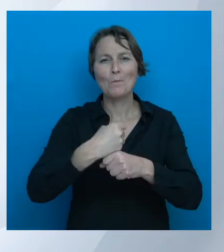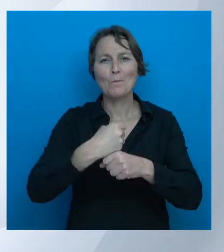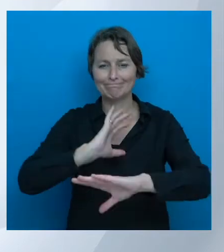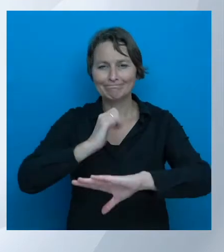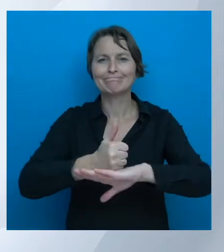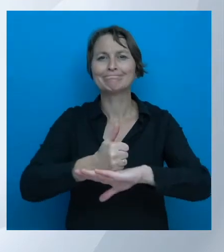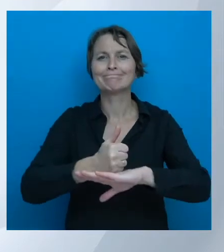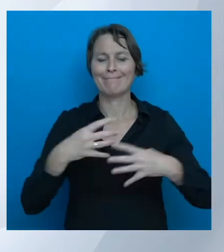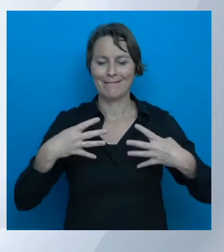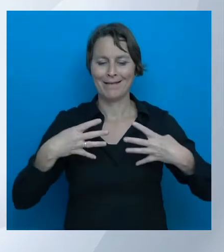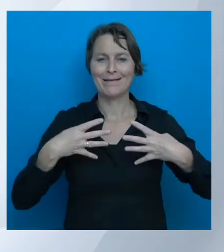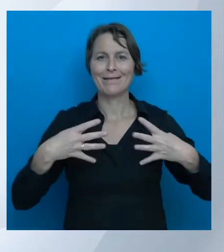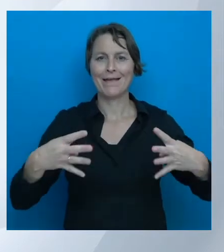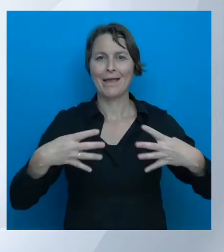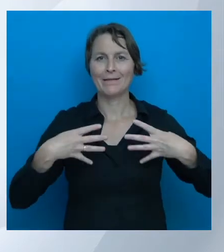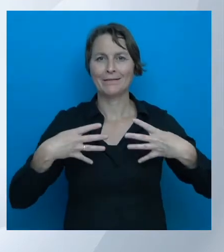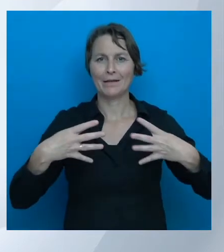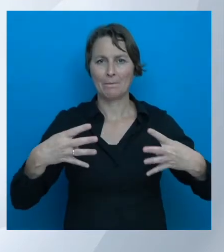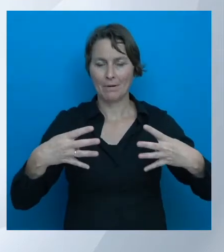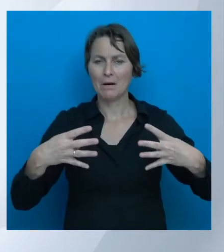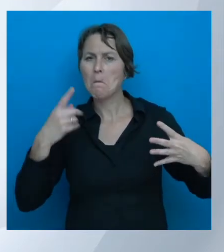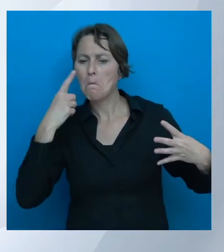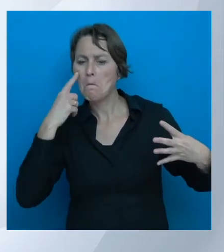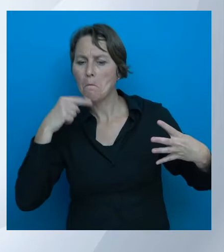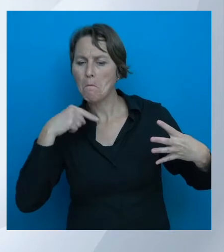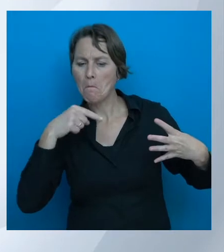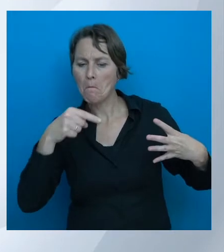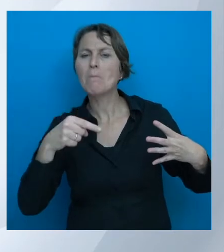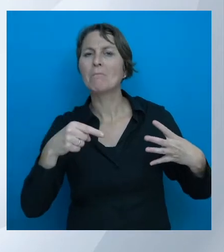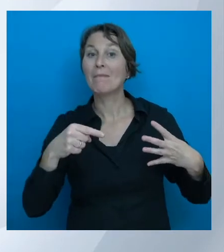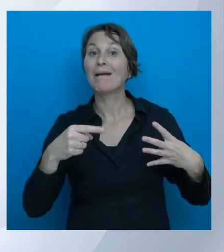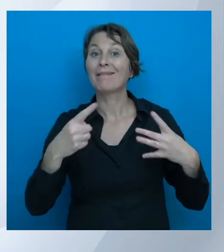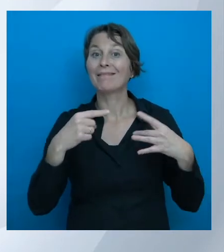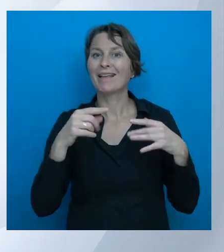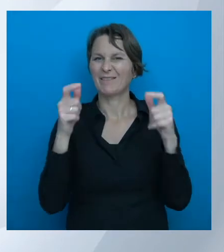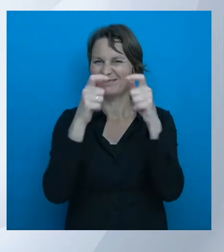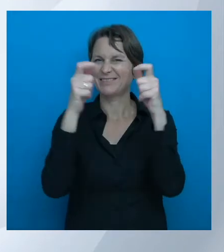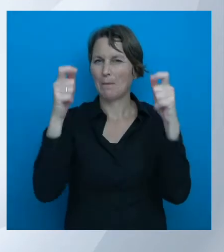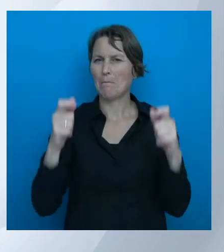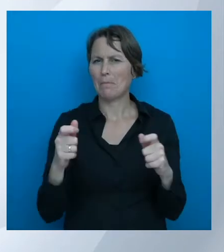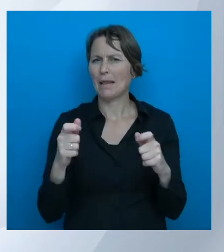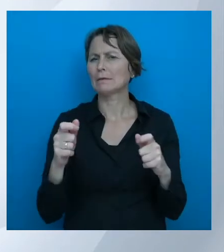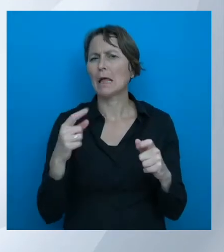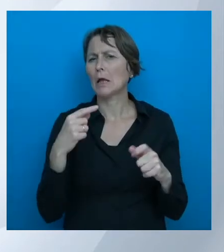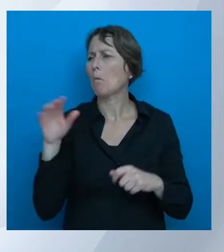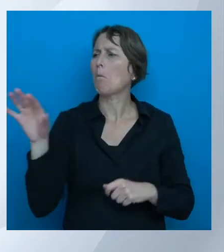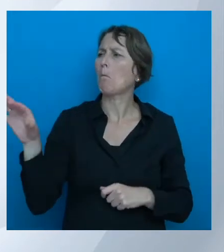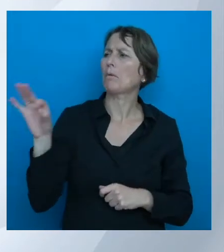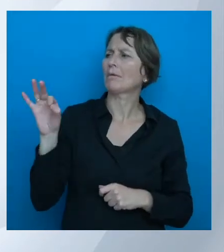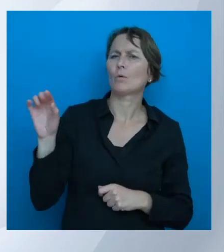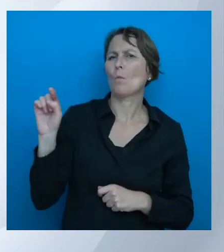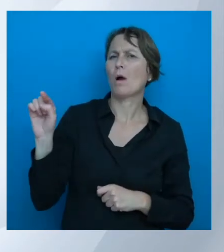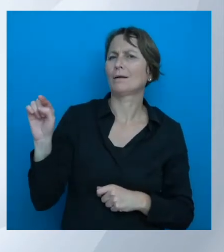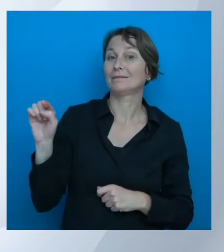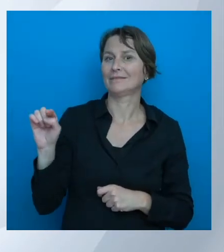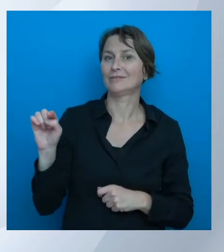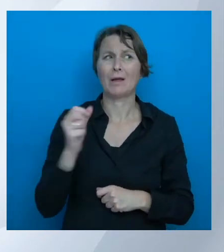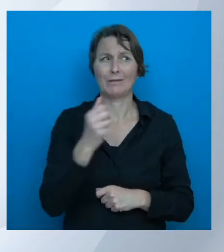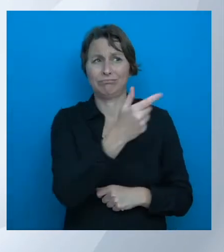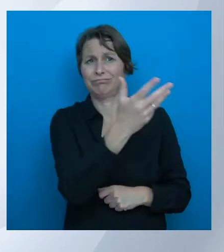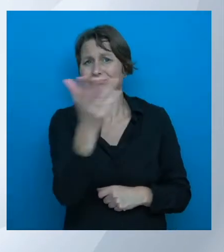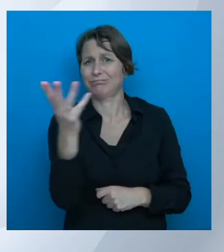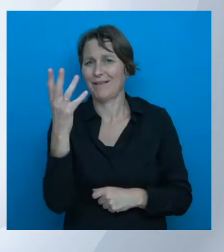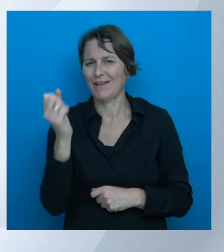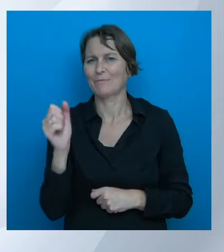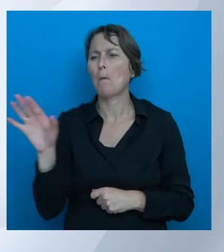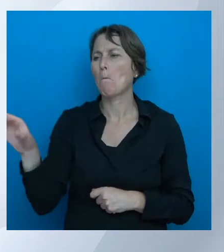a specific template. There are many out there, but I just did one for now. And we